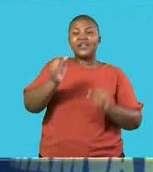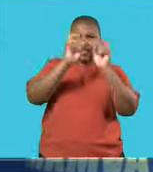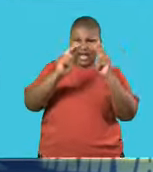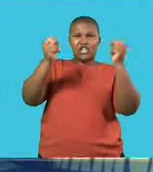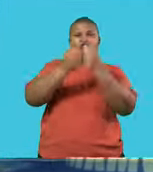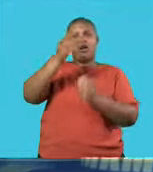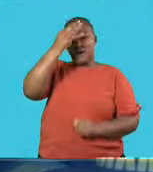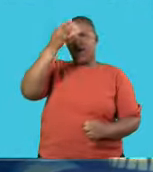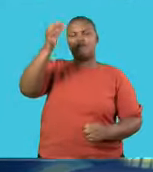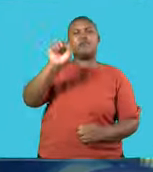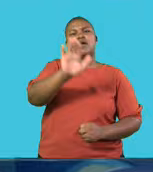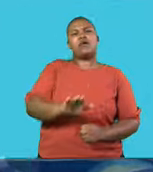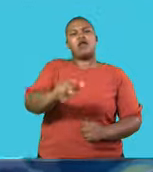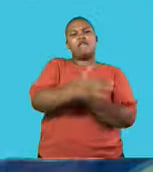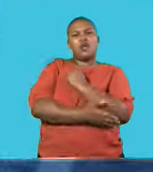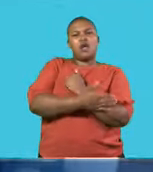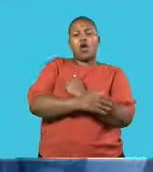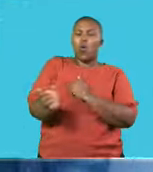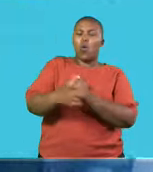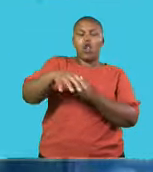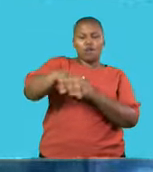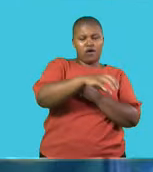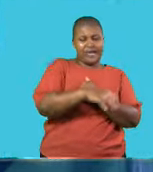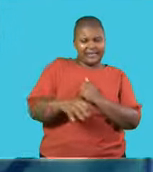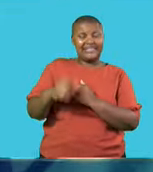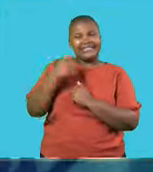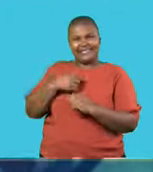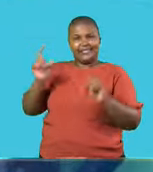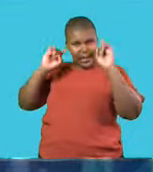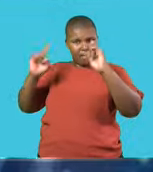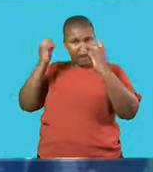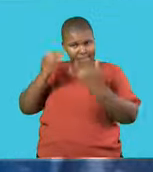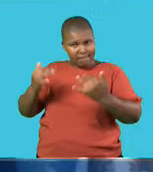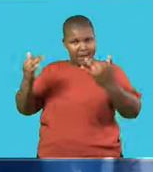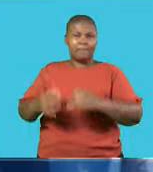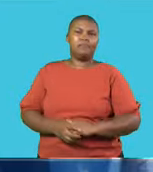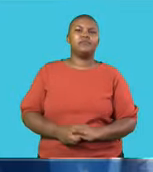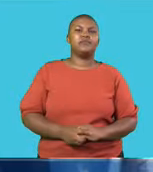national government that is all provinces retabarele dutsi mo re sheba ditlokotsa.